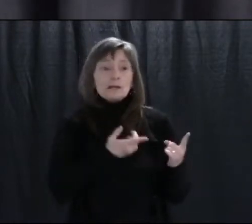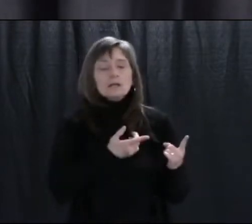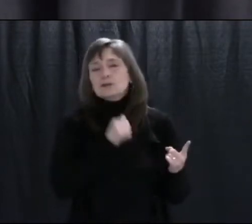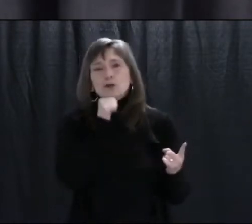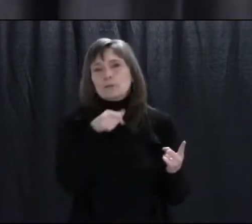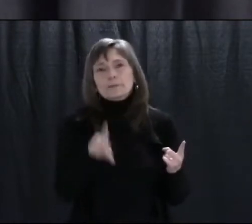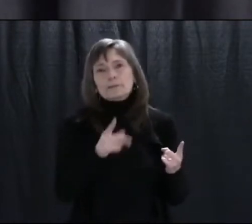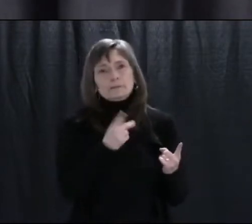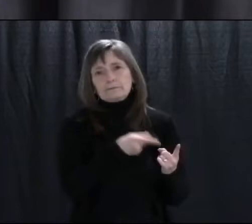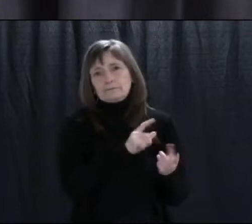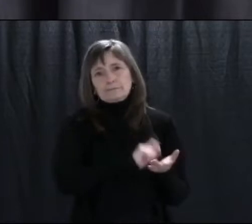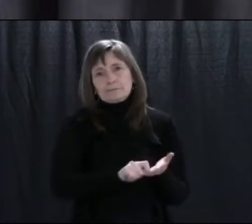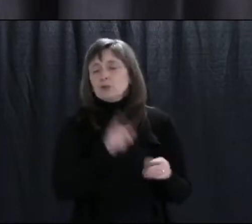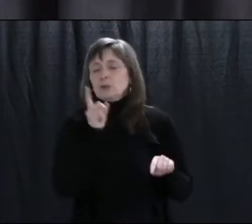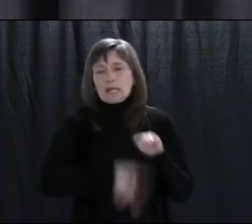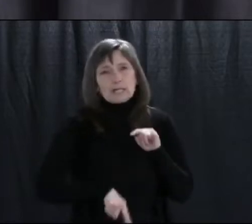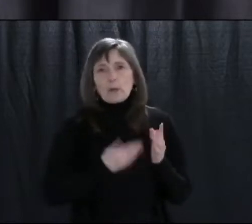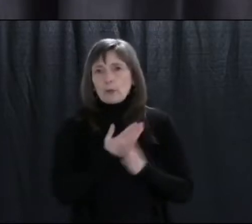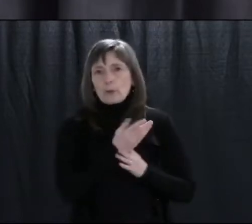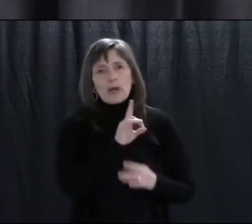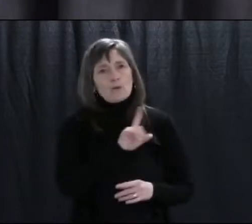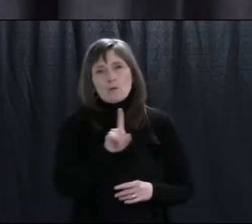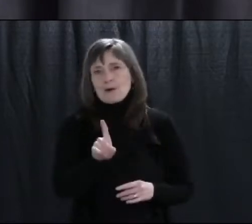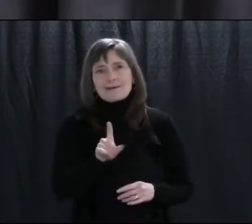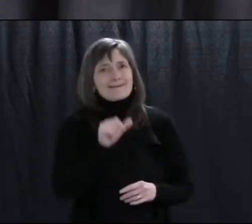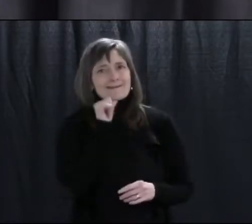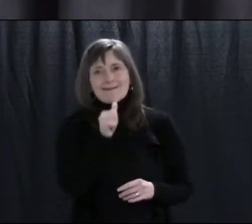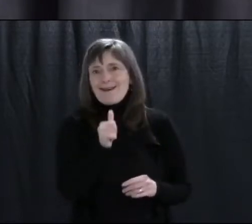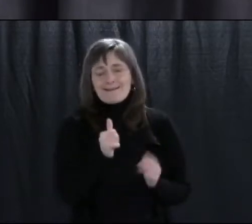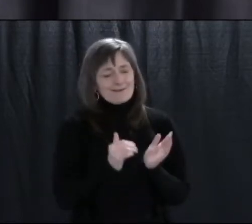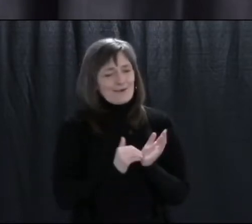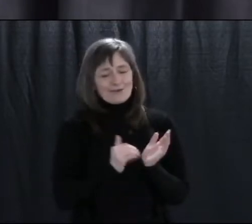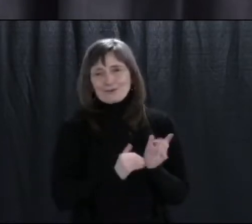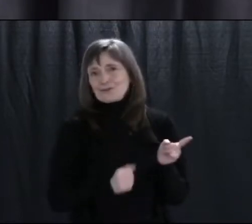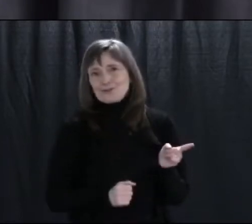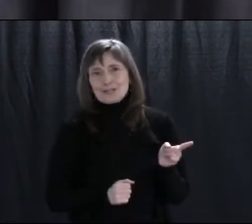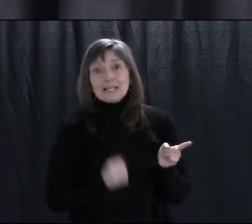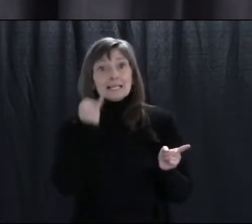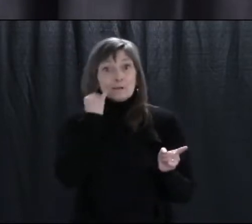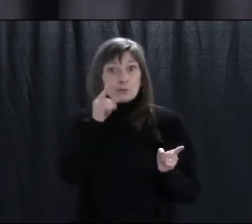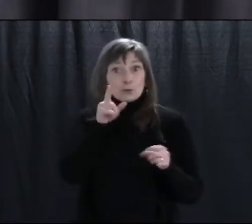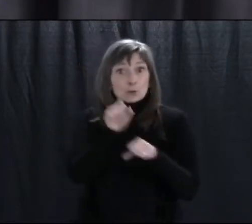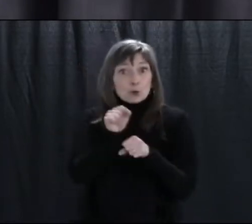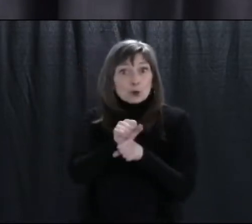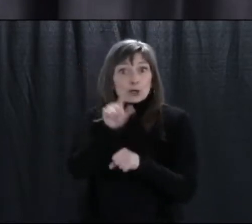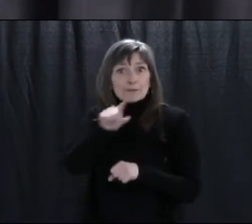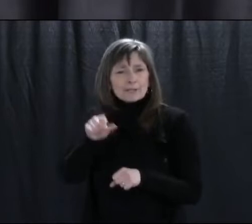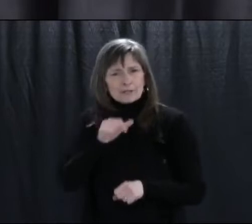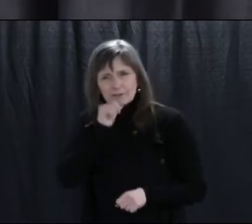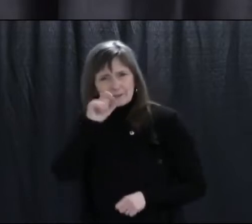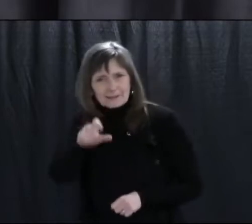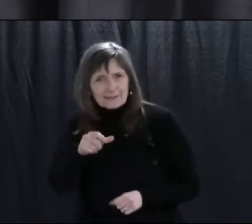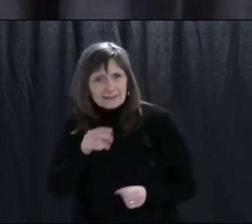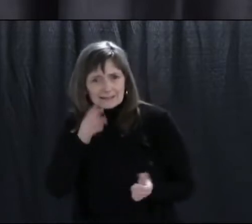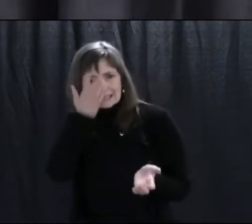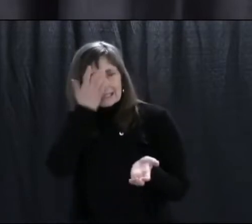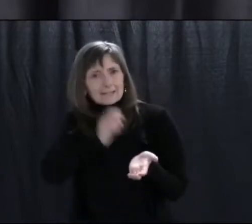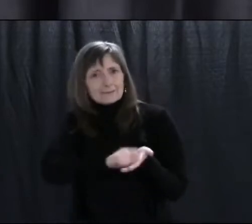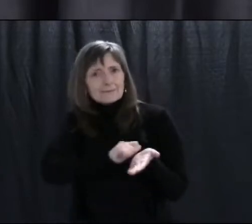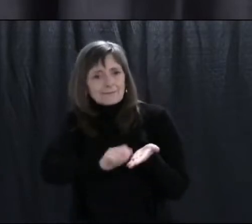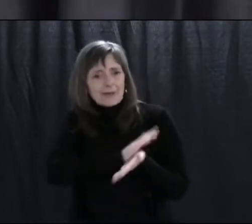811. You cannot get a sick note through 811. And if you are a government employee, you do not need a sick